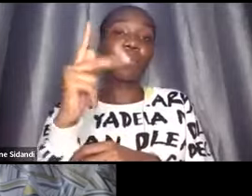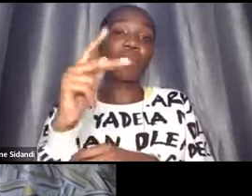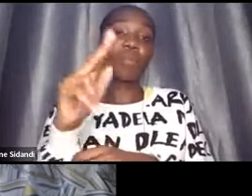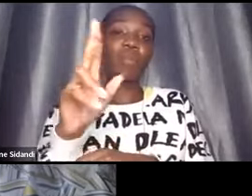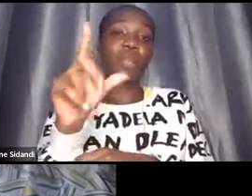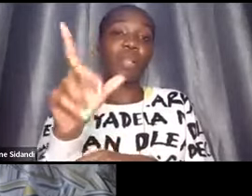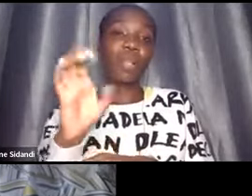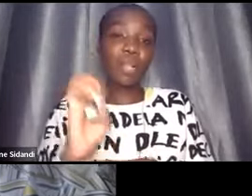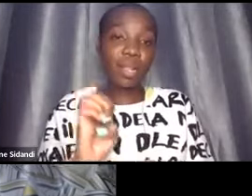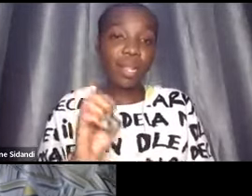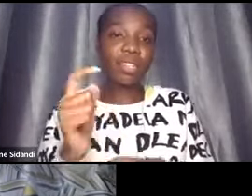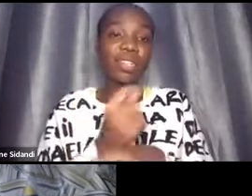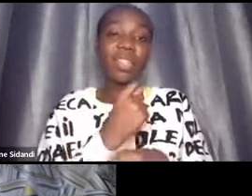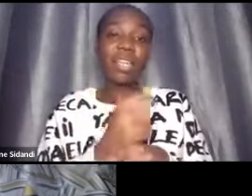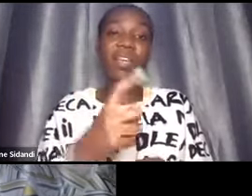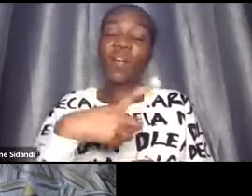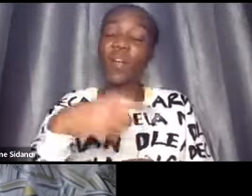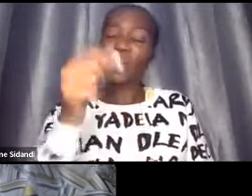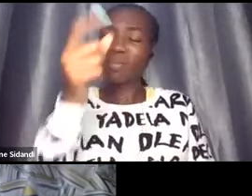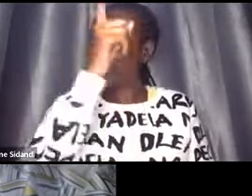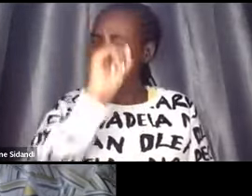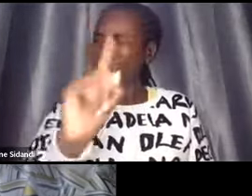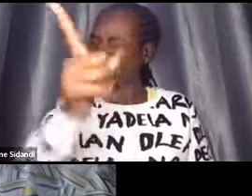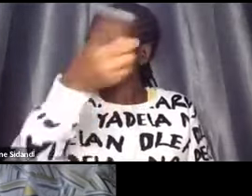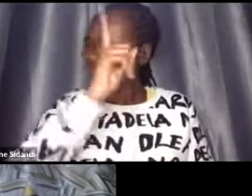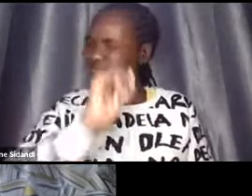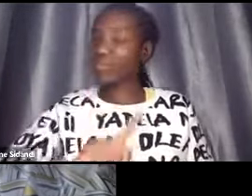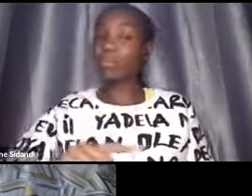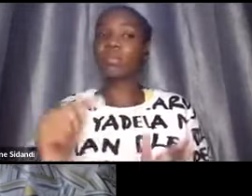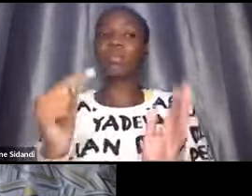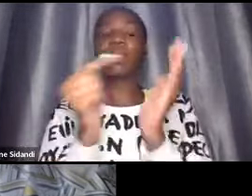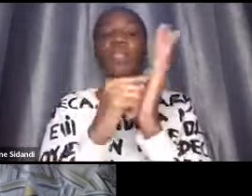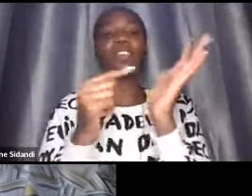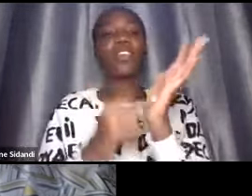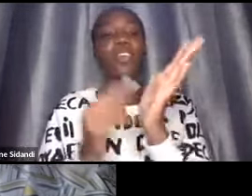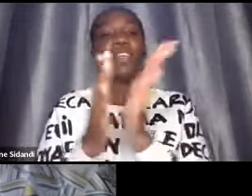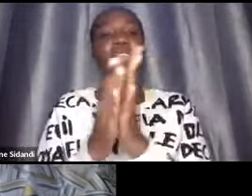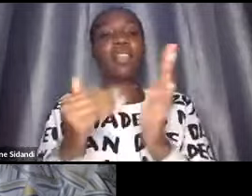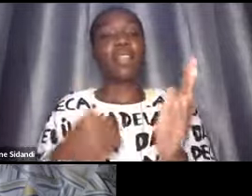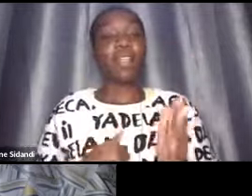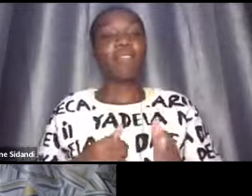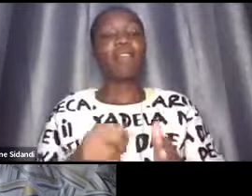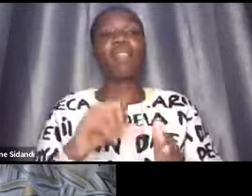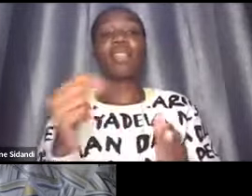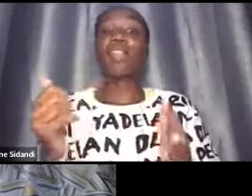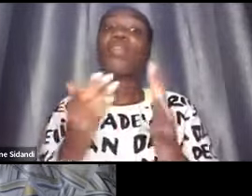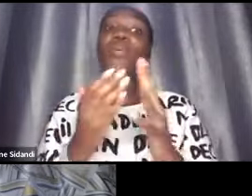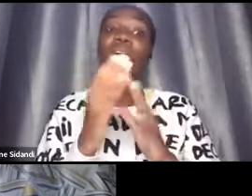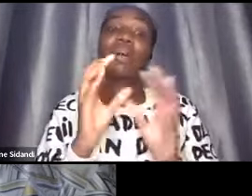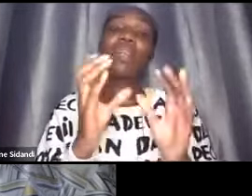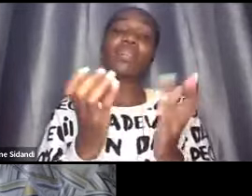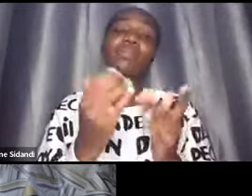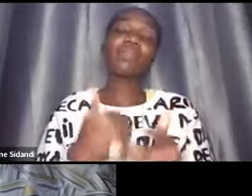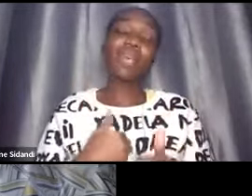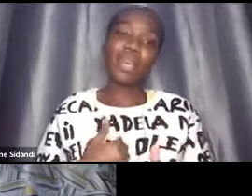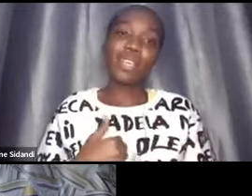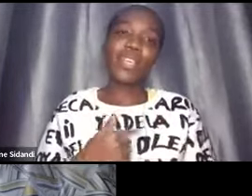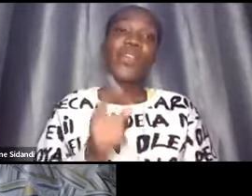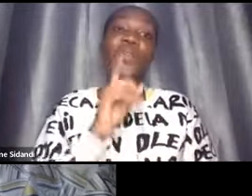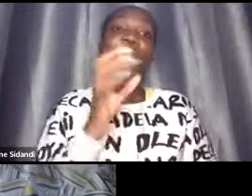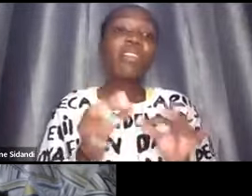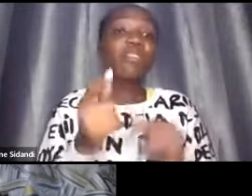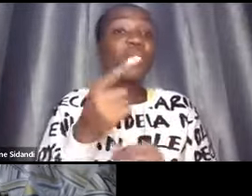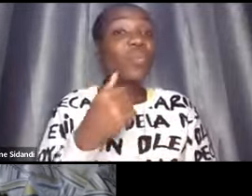done serious matters. And even the international mediators that you know have passed through my class. So if you want to have